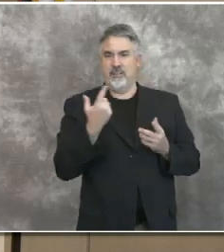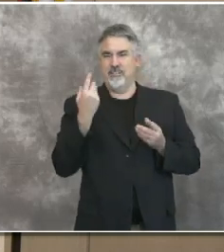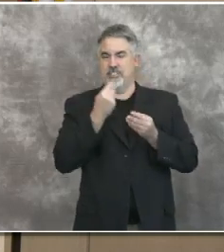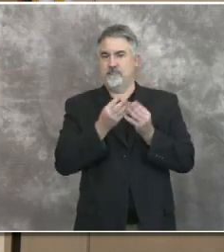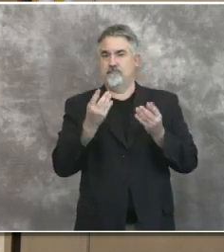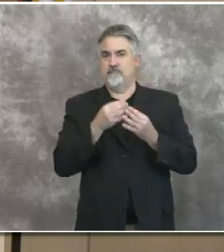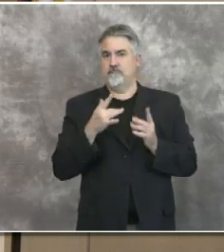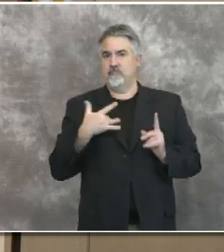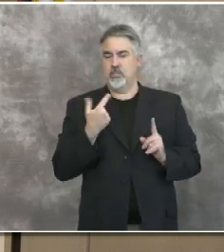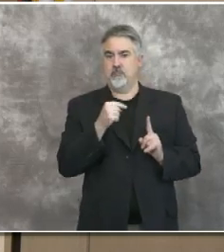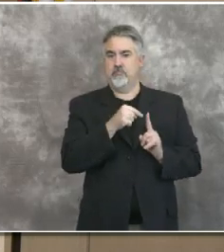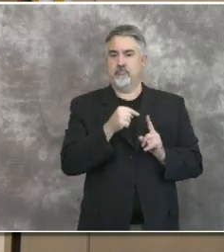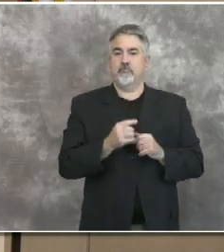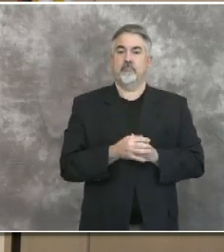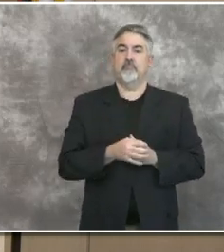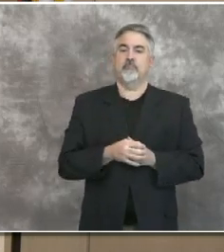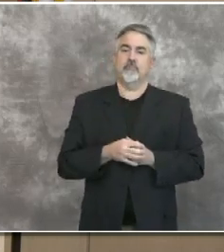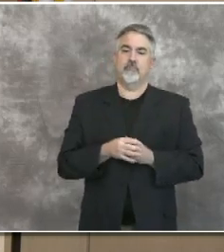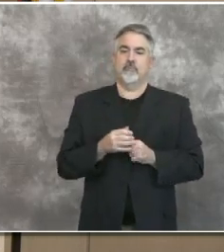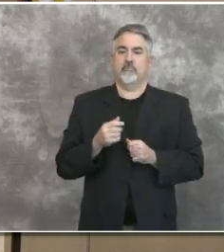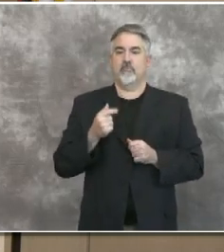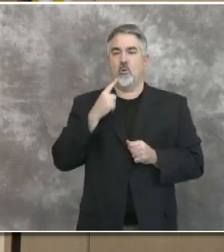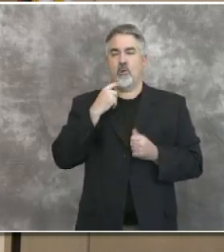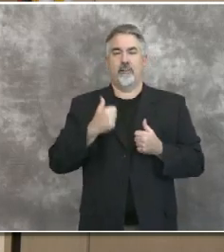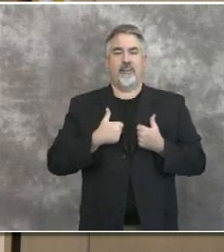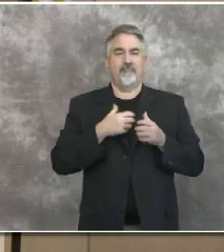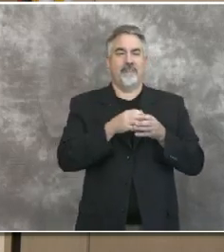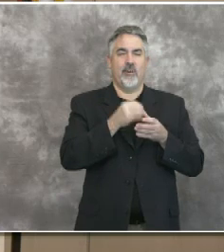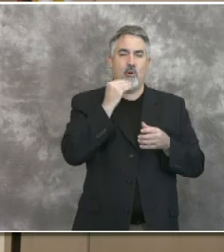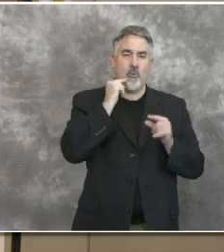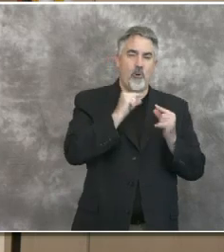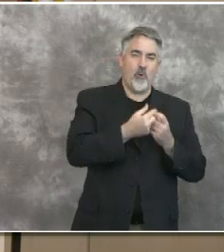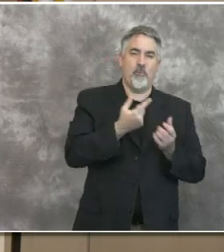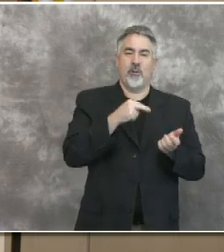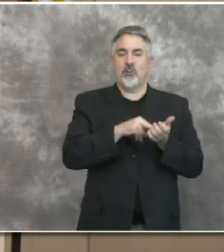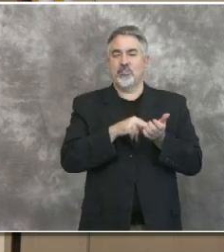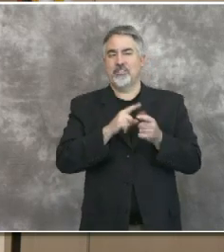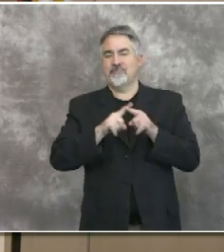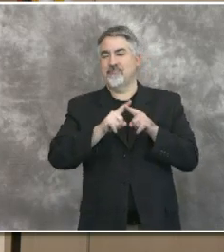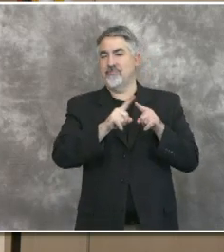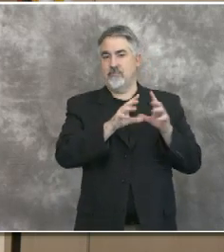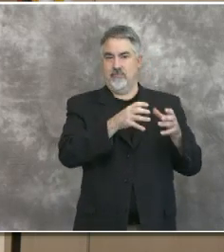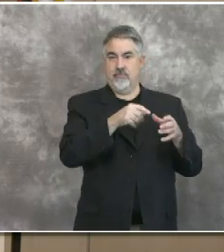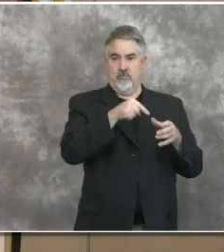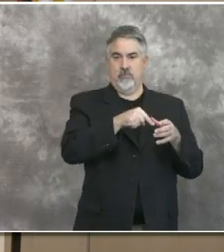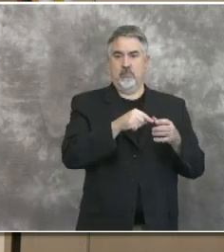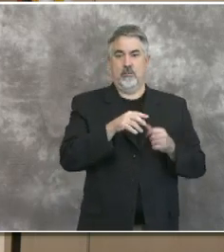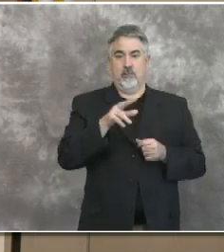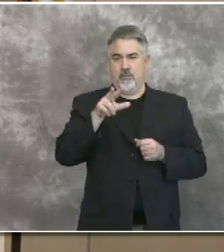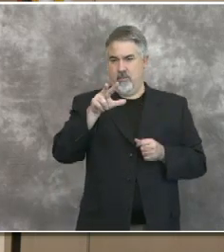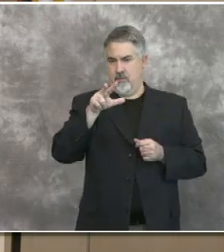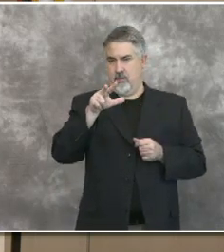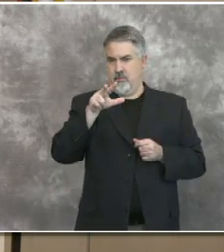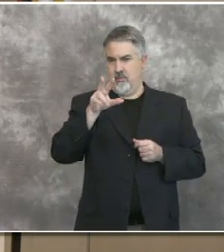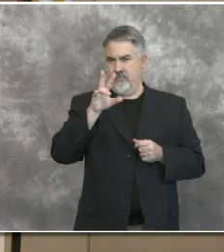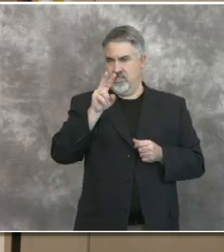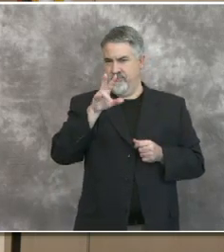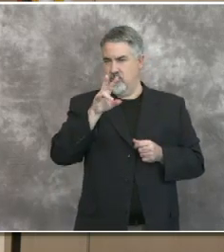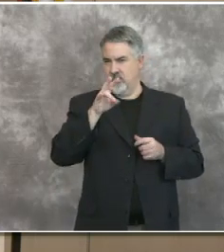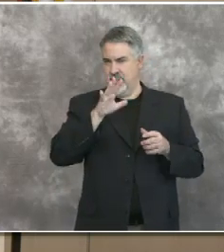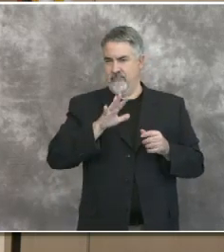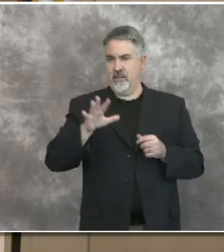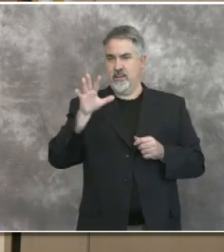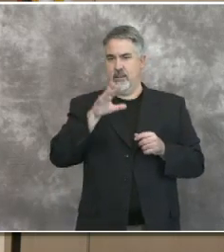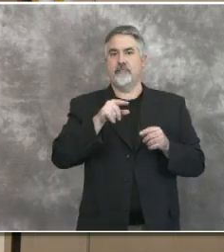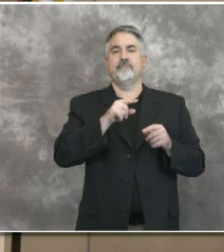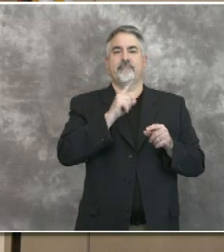regarding outbreaks in congregate and community settings, today we are reporting a cumulative total of 37 confirmed active